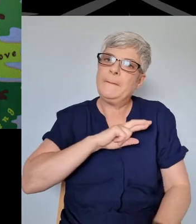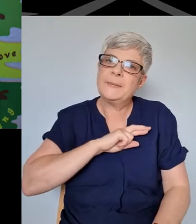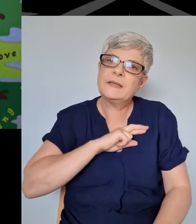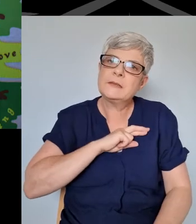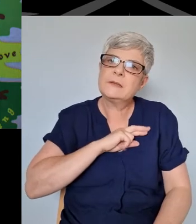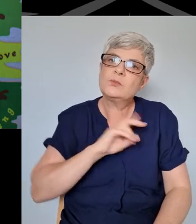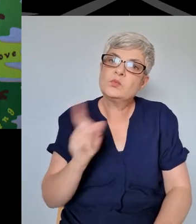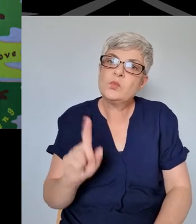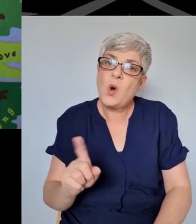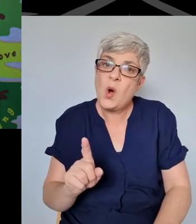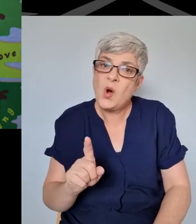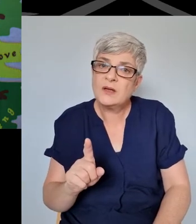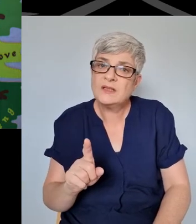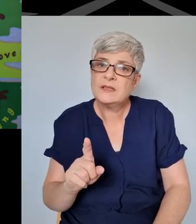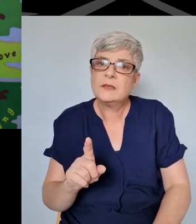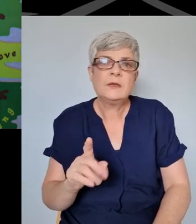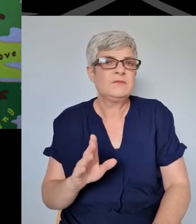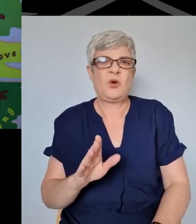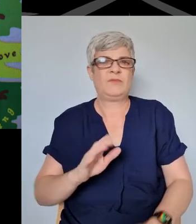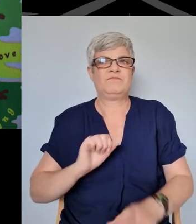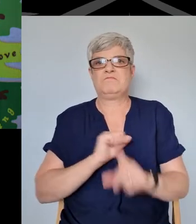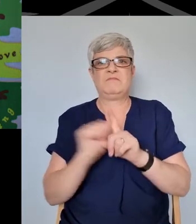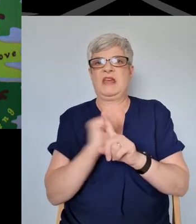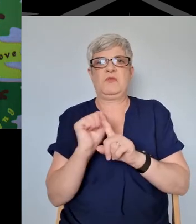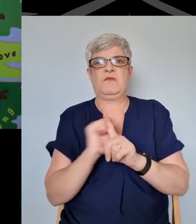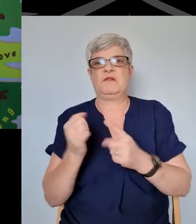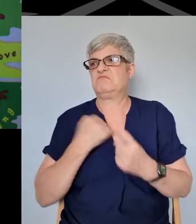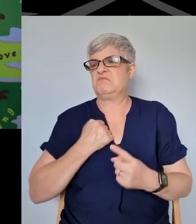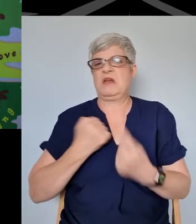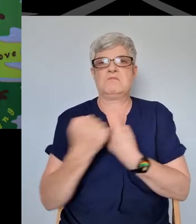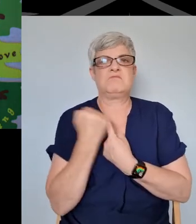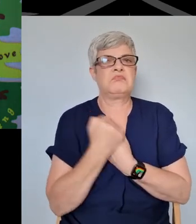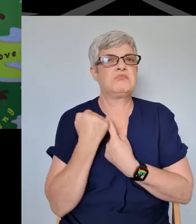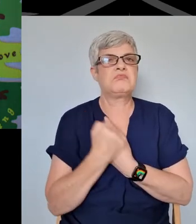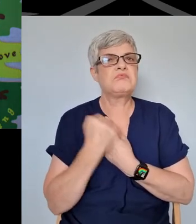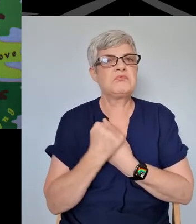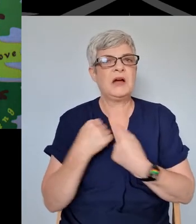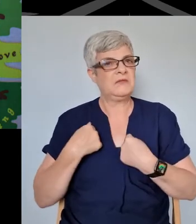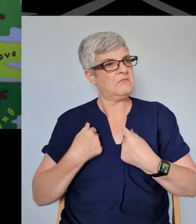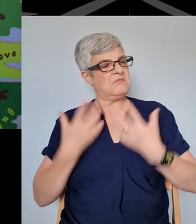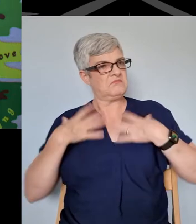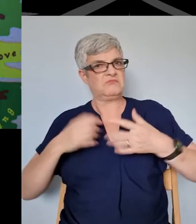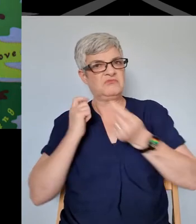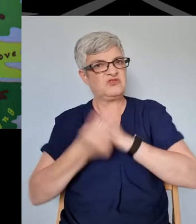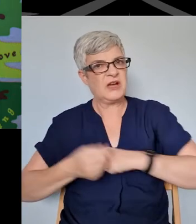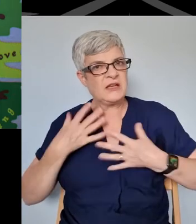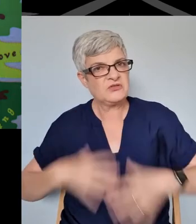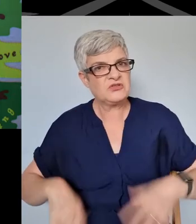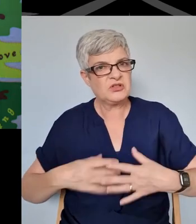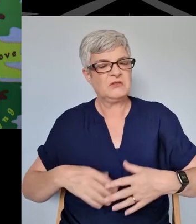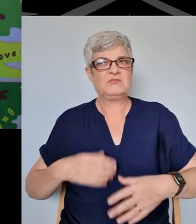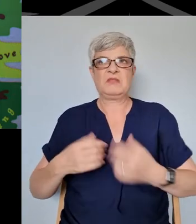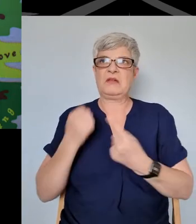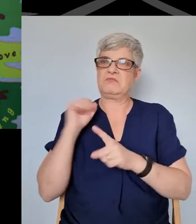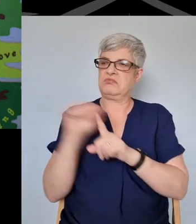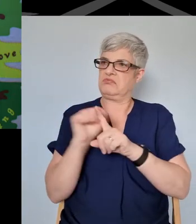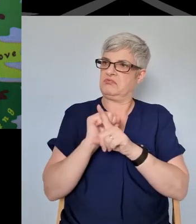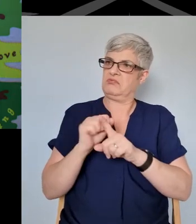not we getting the makeover that we fancy, that we like, things tarted up in a way that suits